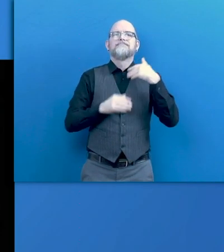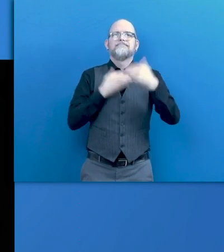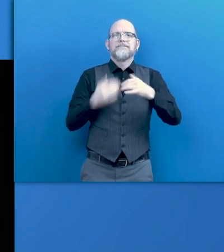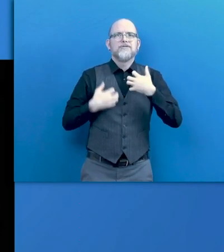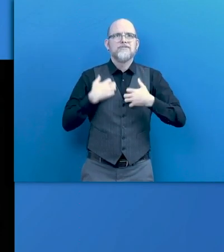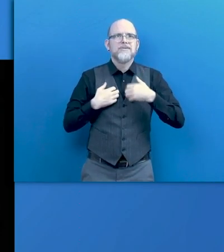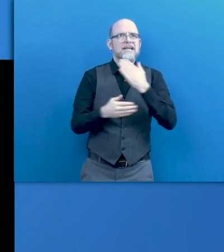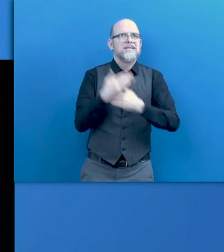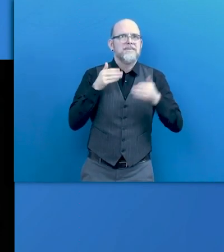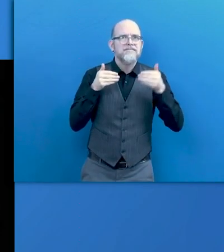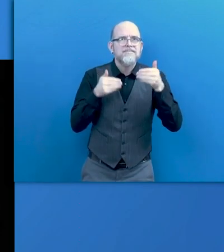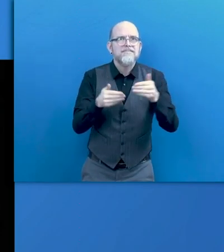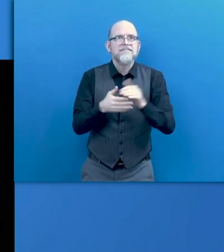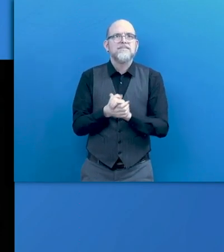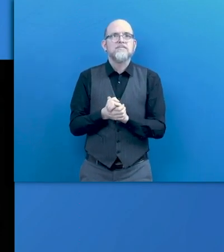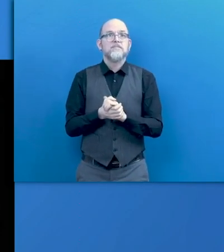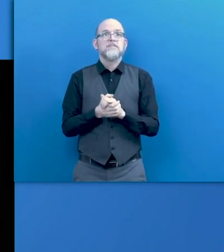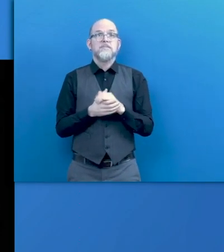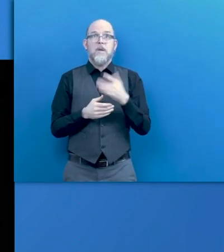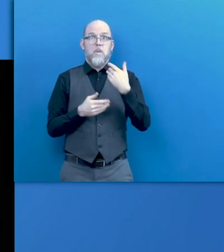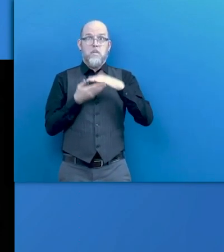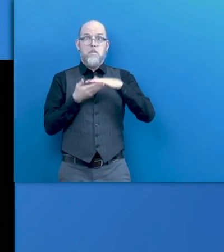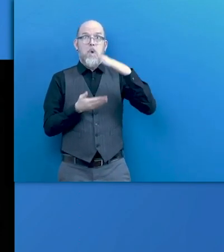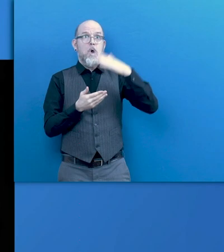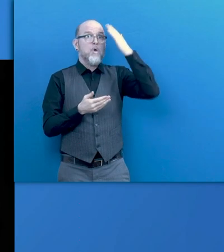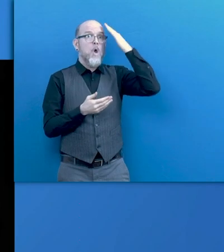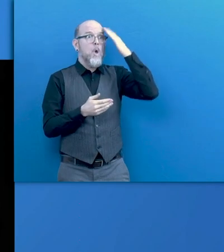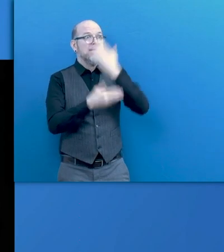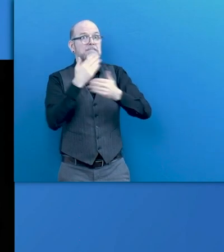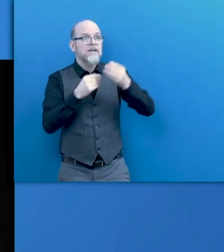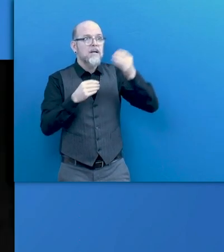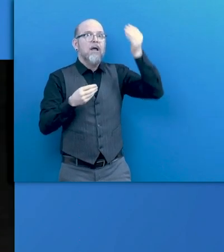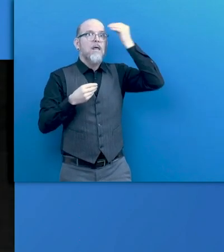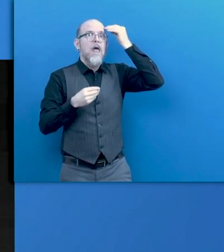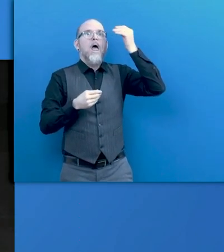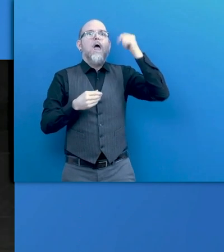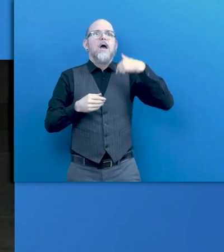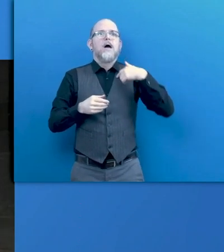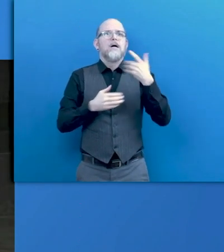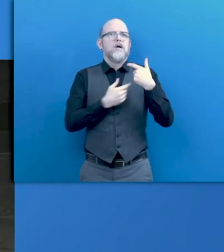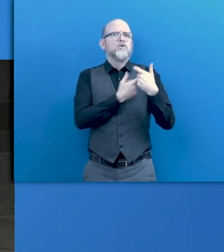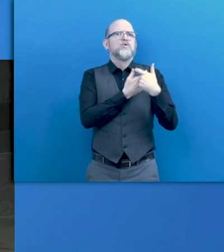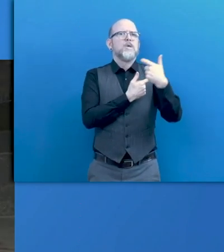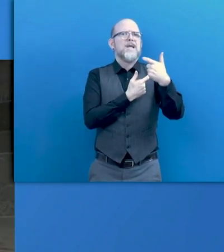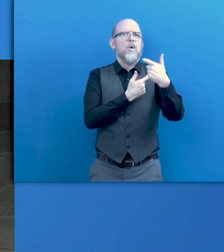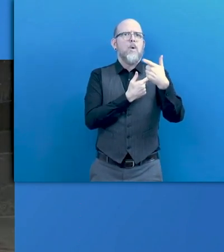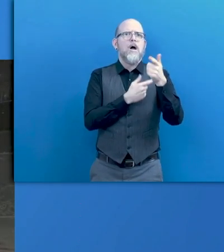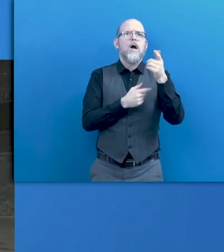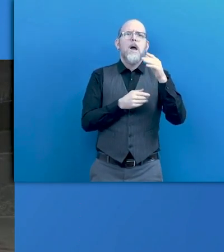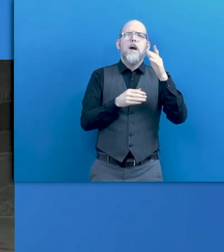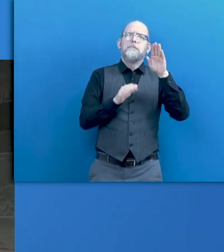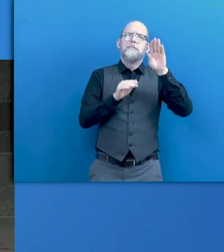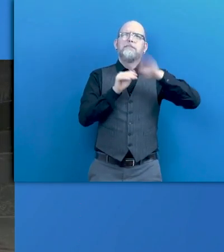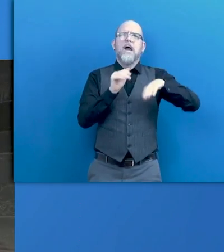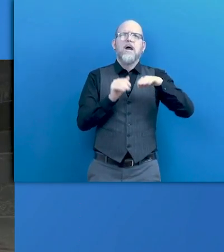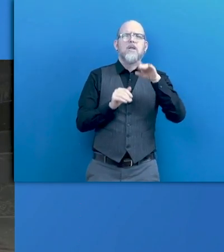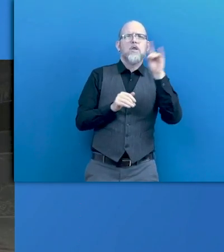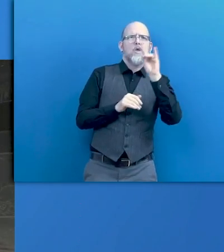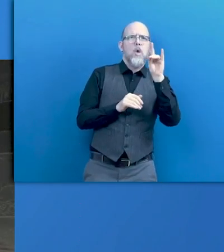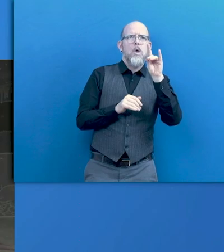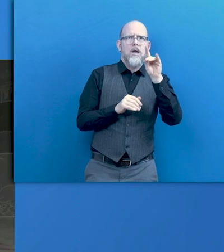And this knowledge and the touch comes, and you notice that now at studios like Naughty Dog, who with The Last of Us 2 have really set an